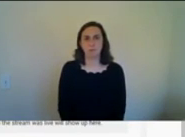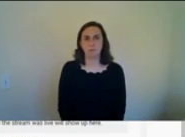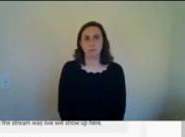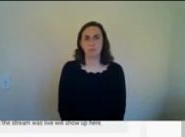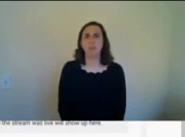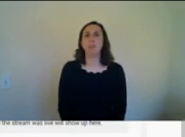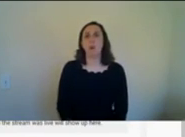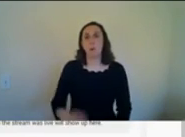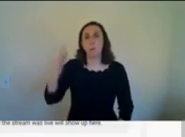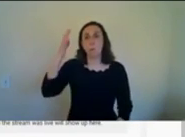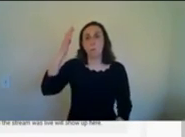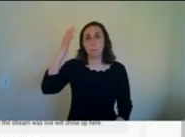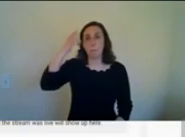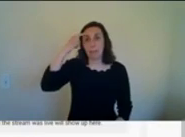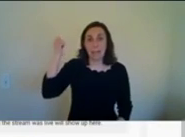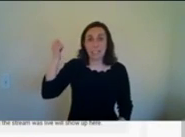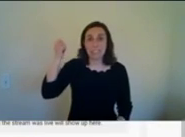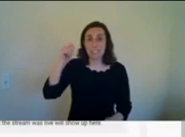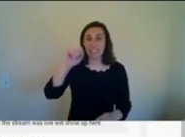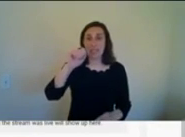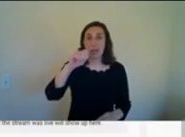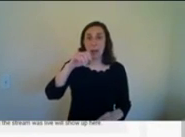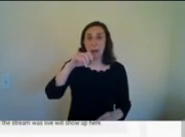of the issues with Pearson,